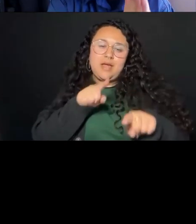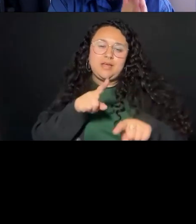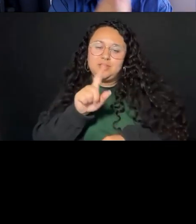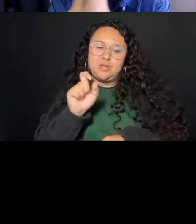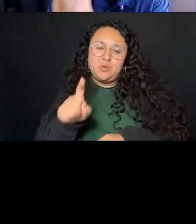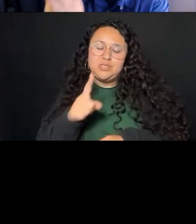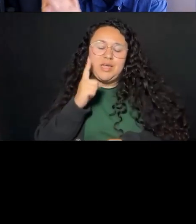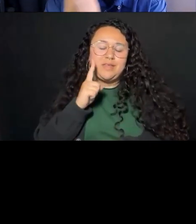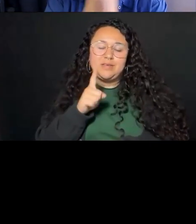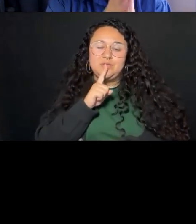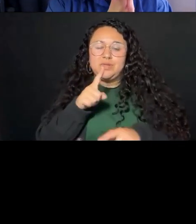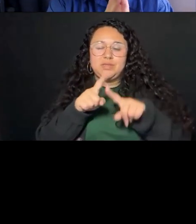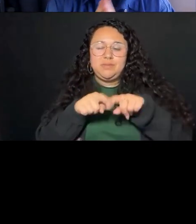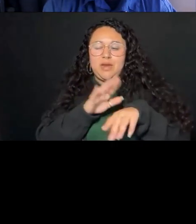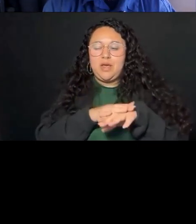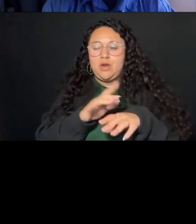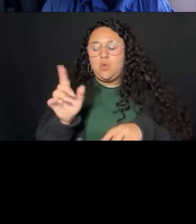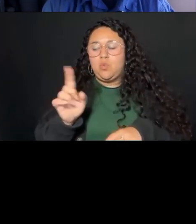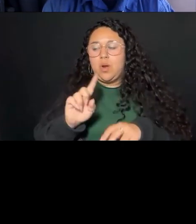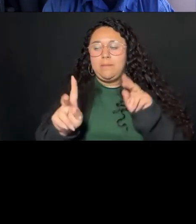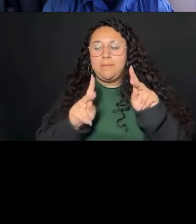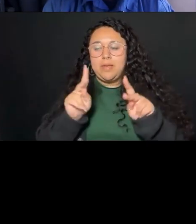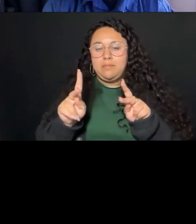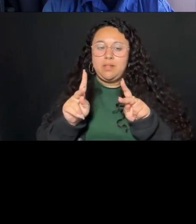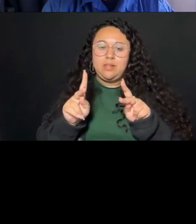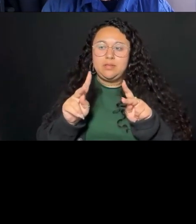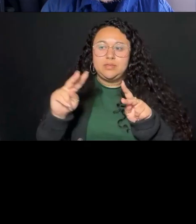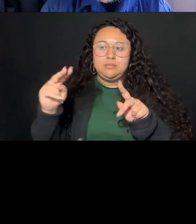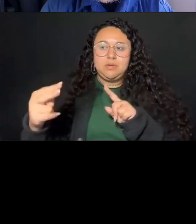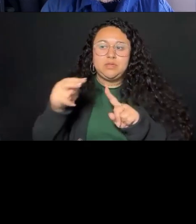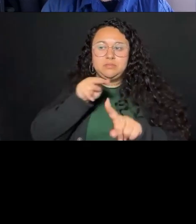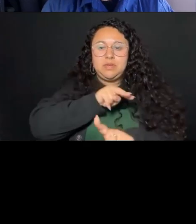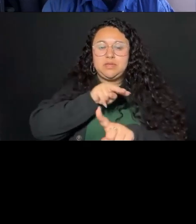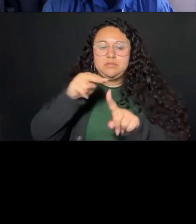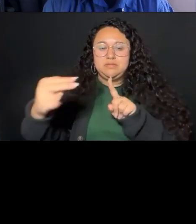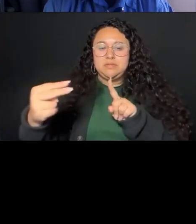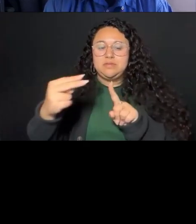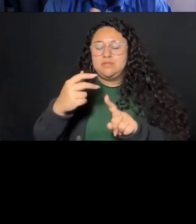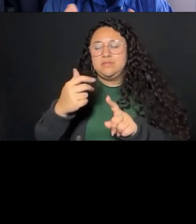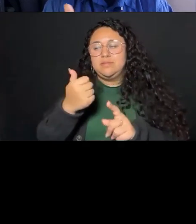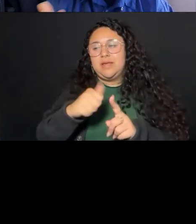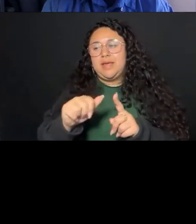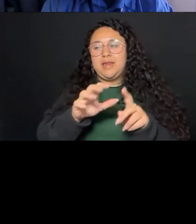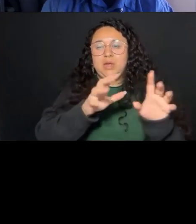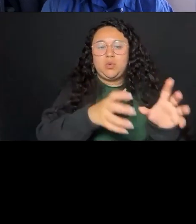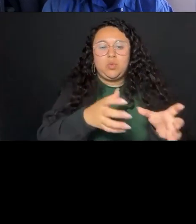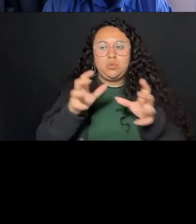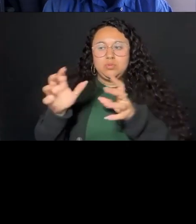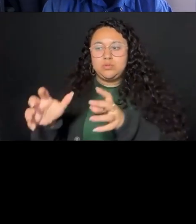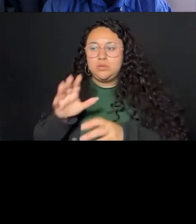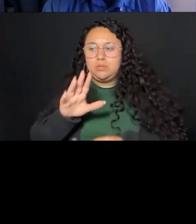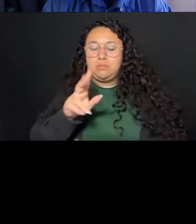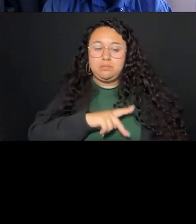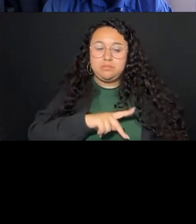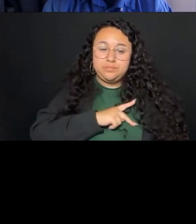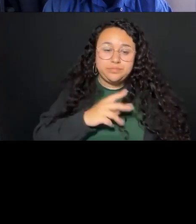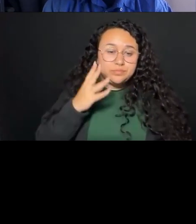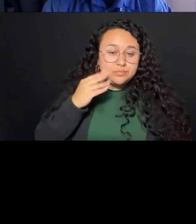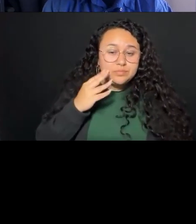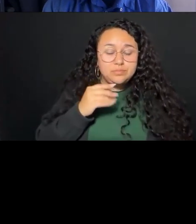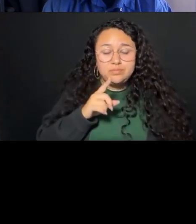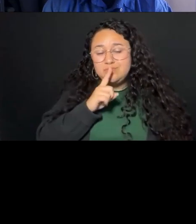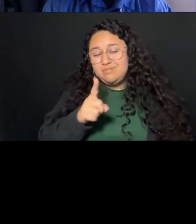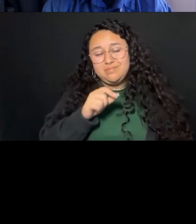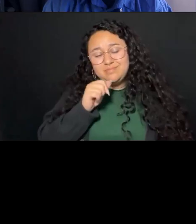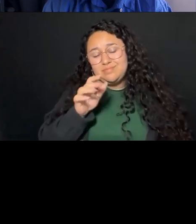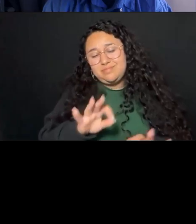where people are standing in any of those camps, what their personal experience is, And does it really matter if we label it as